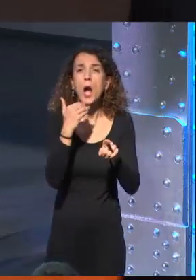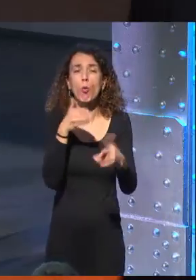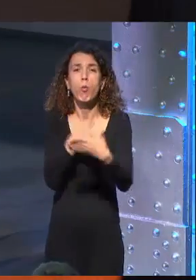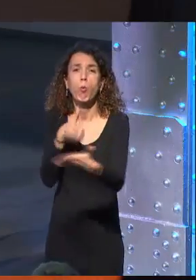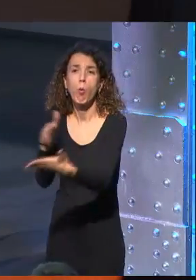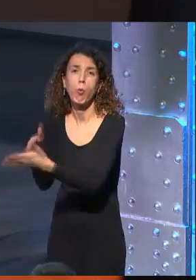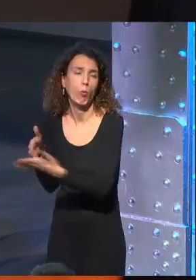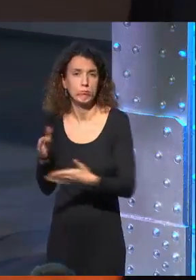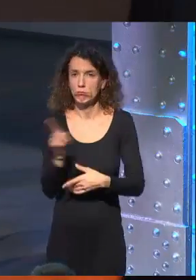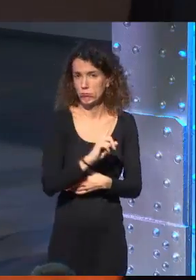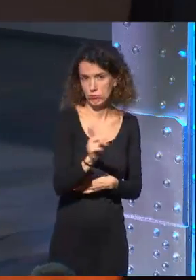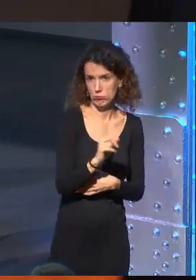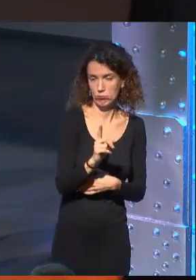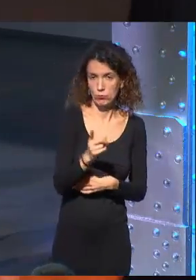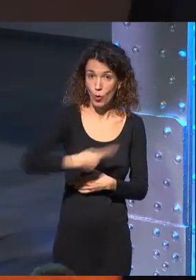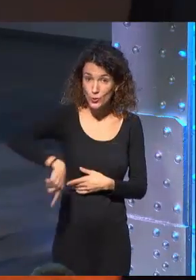And it's not about putting